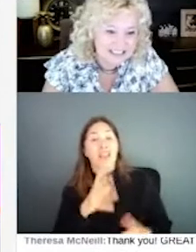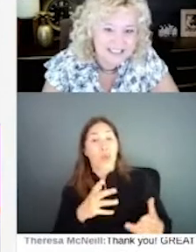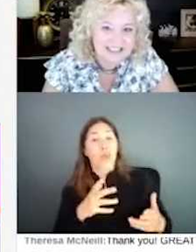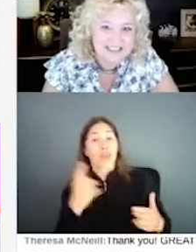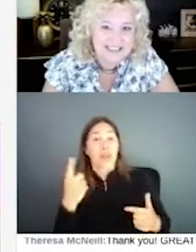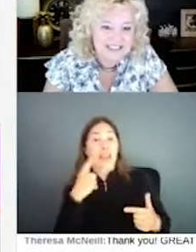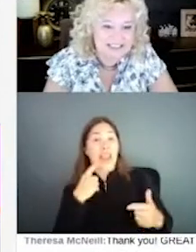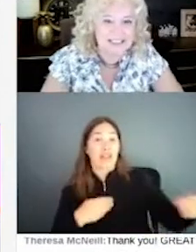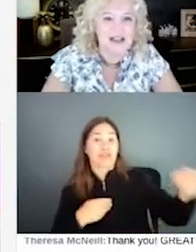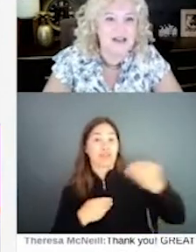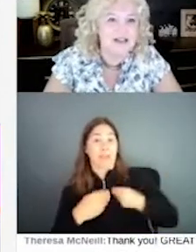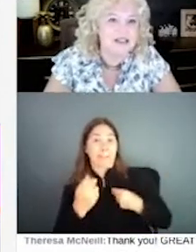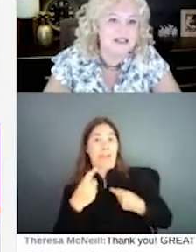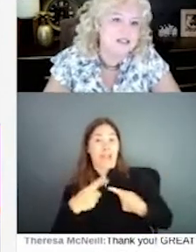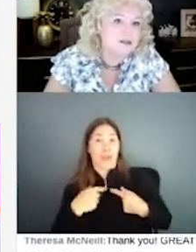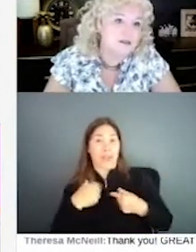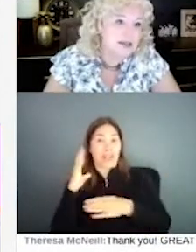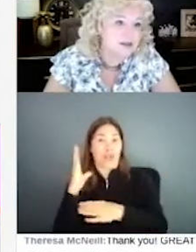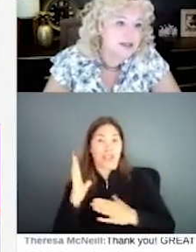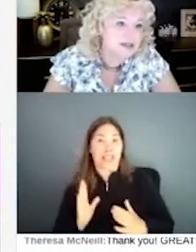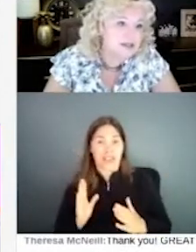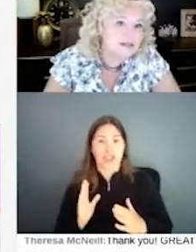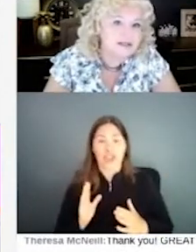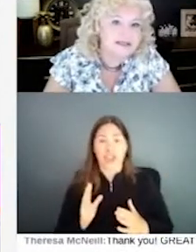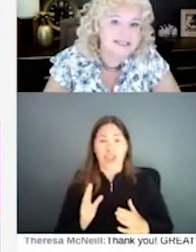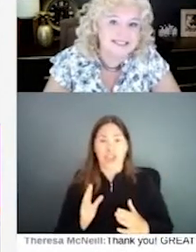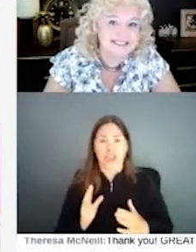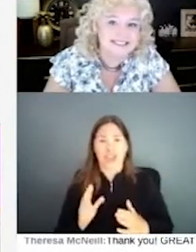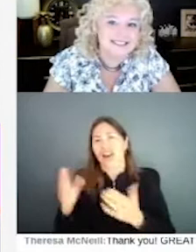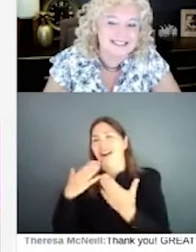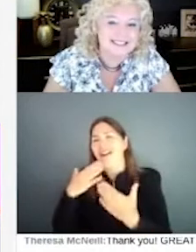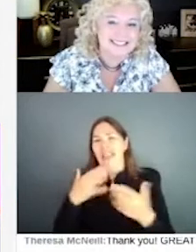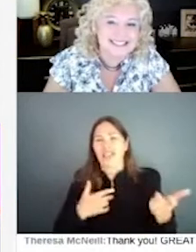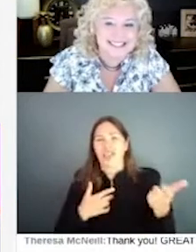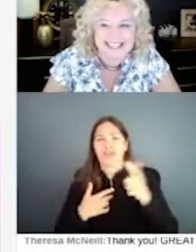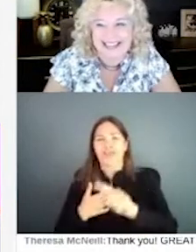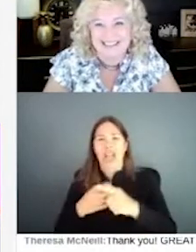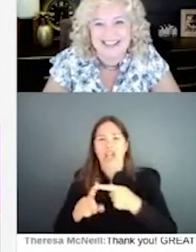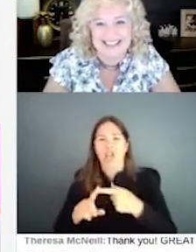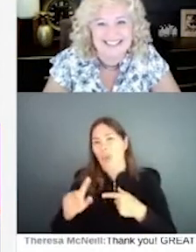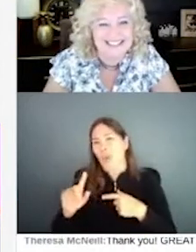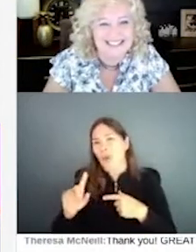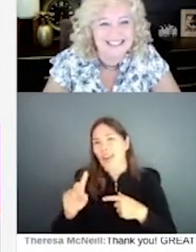me? Uh, There we I go. just- We got it. Dennis. Yep. Thank you. Okay, have a good one.